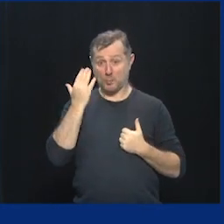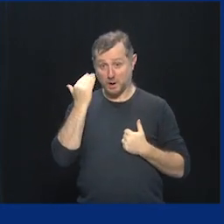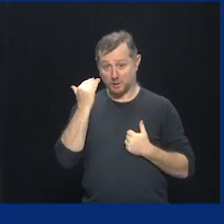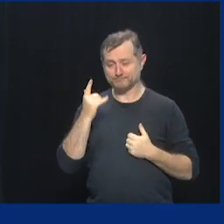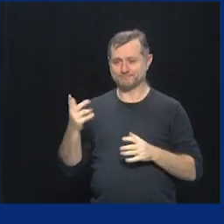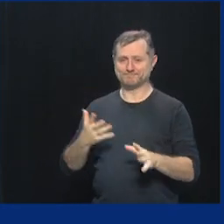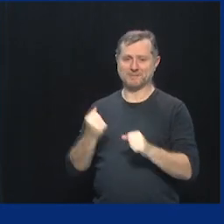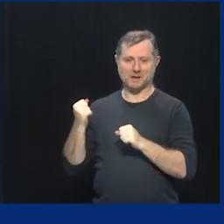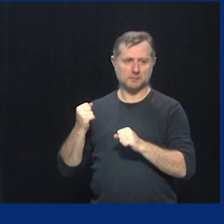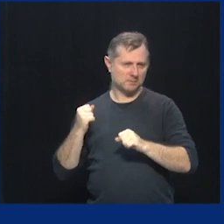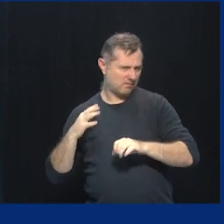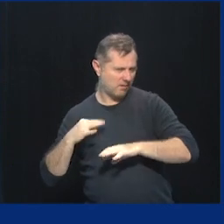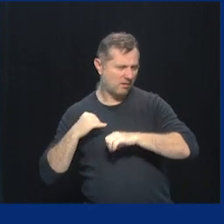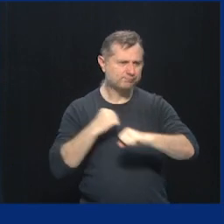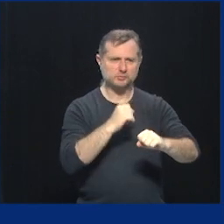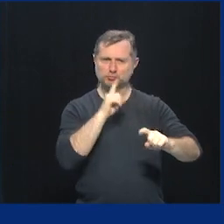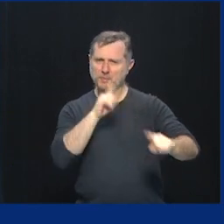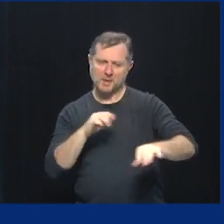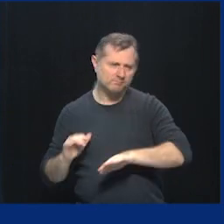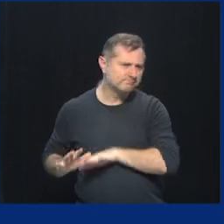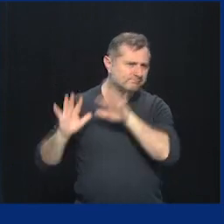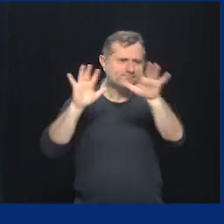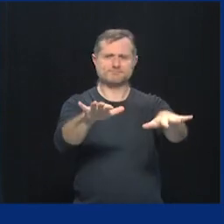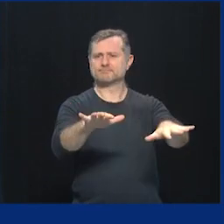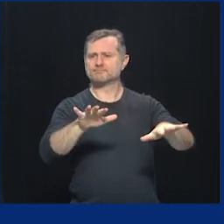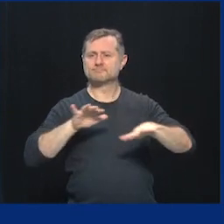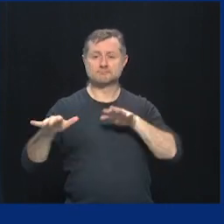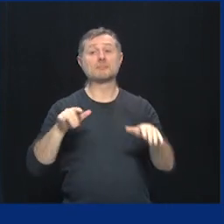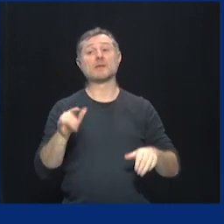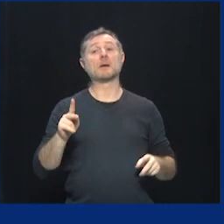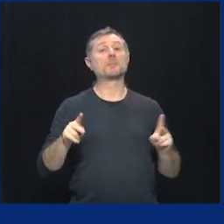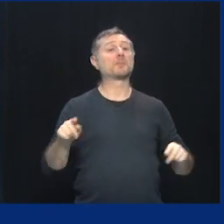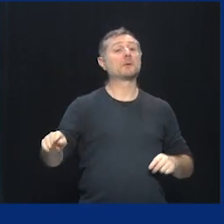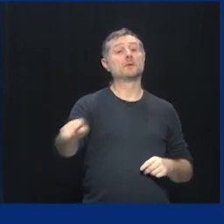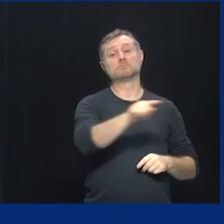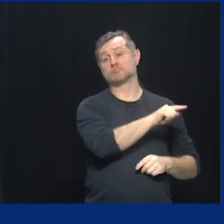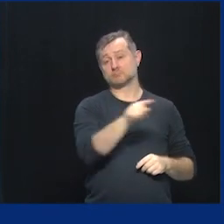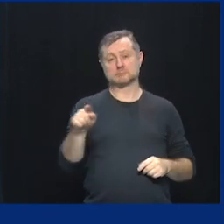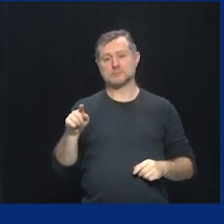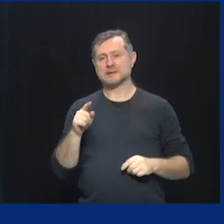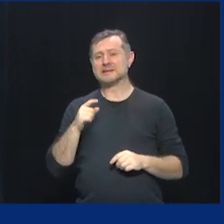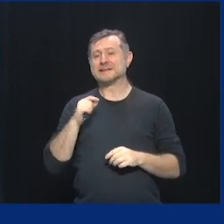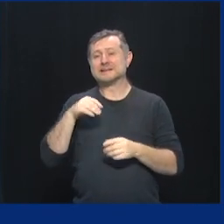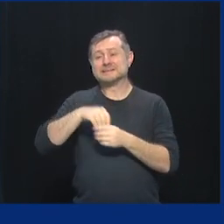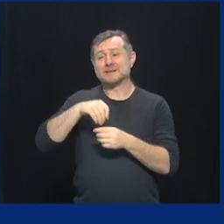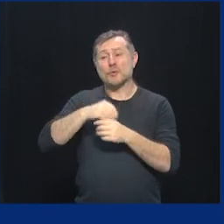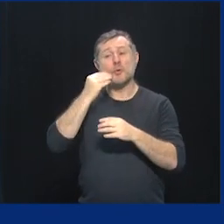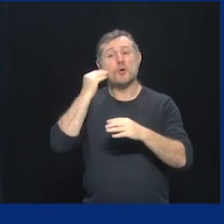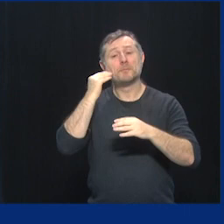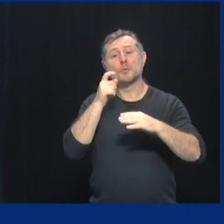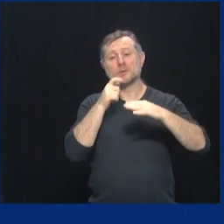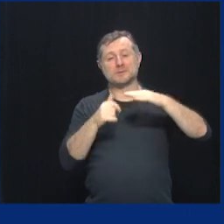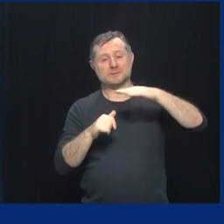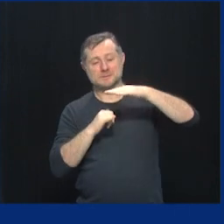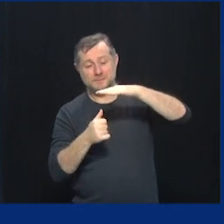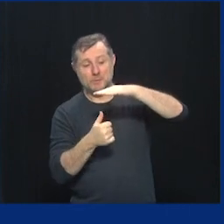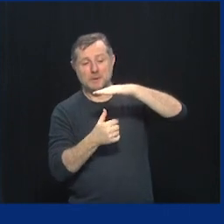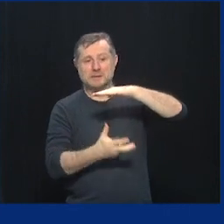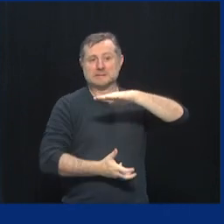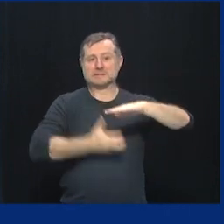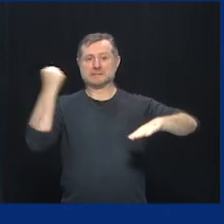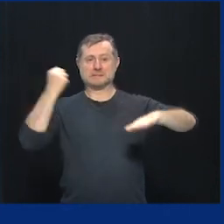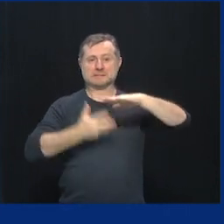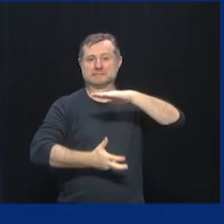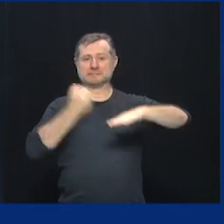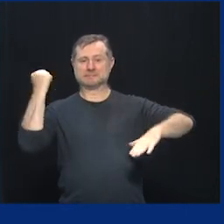our first responders. People helped from a subway train safely. People helped out of a car in a flooded